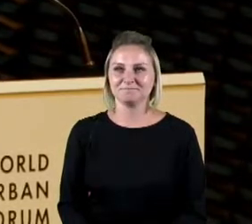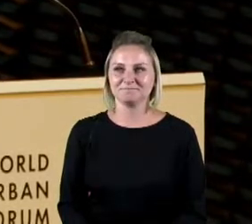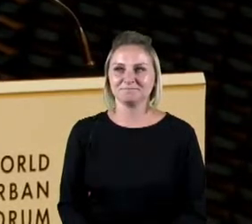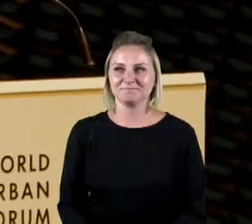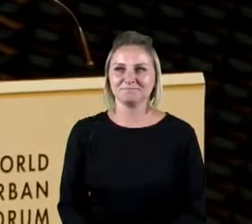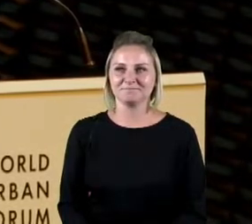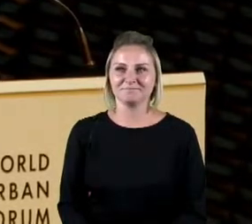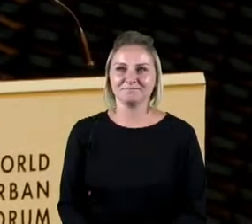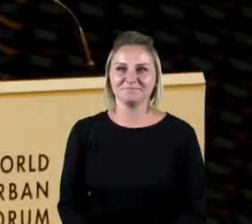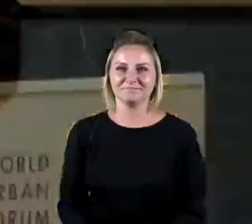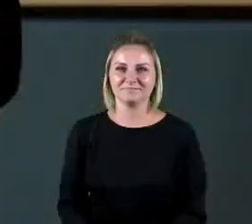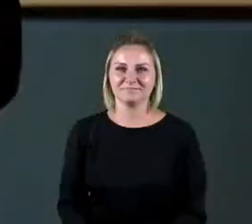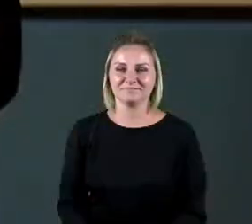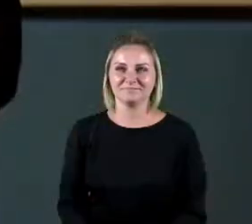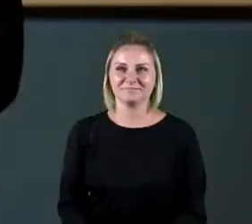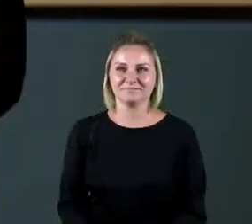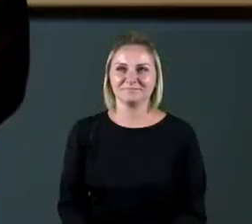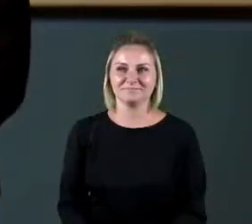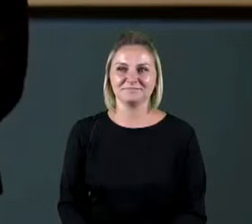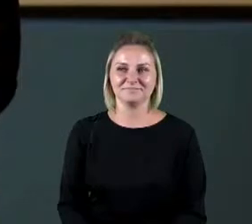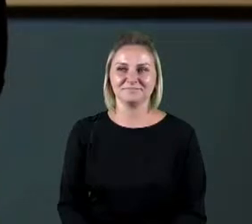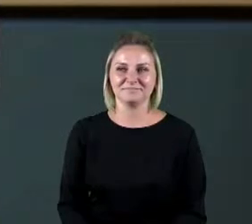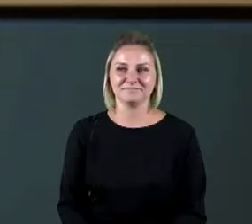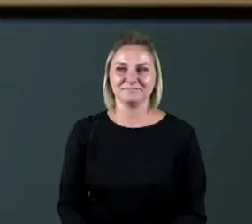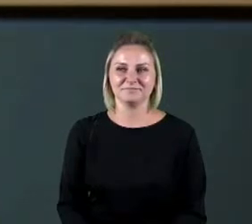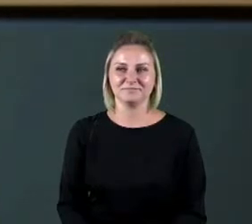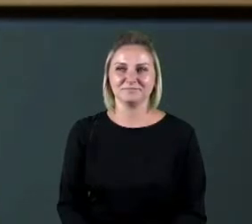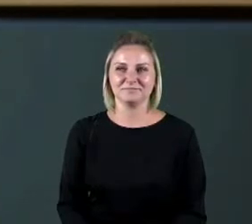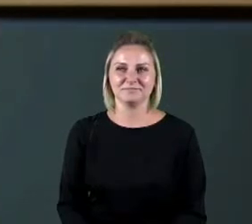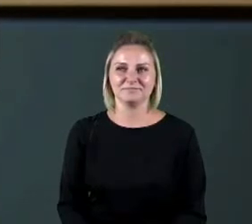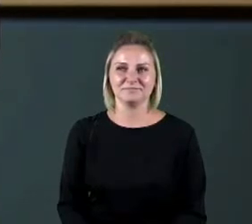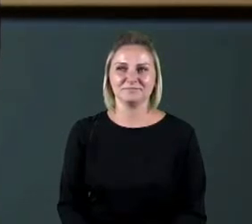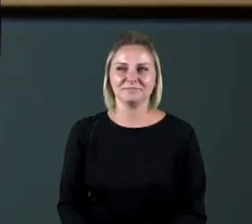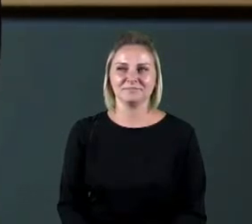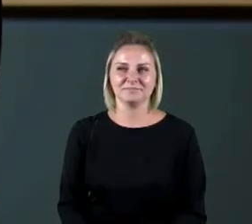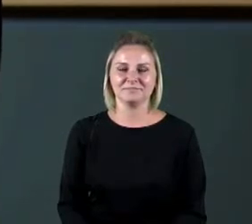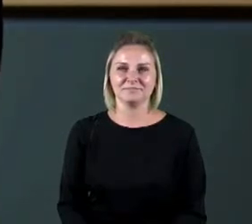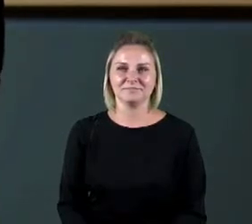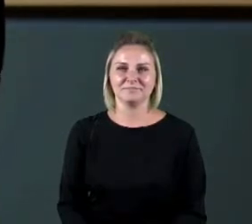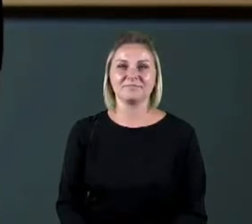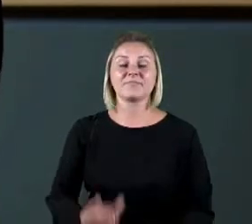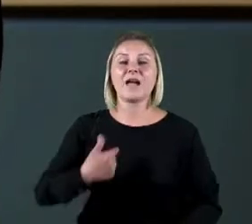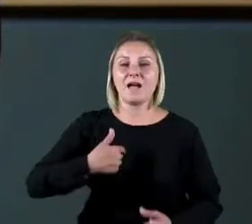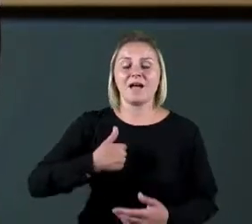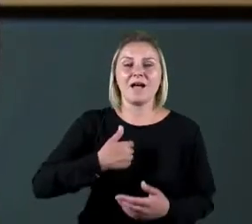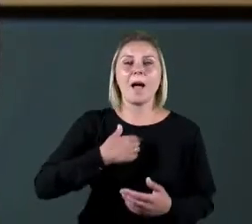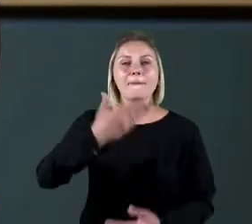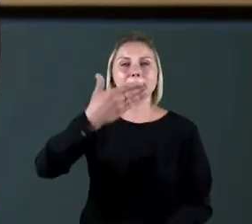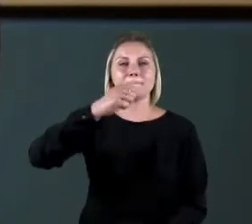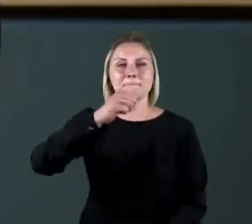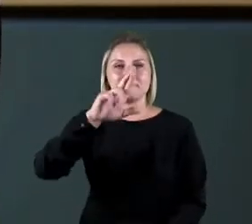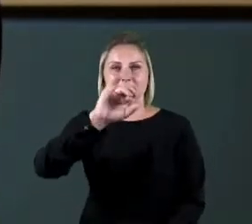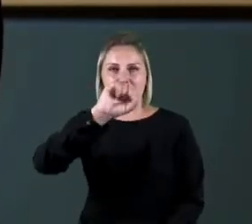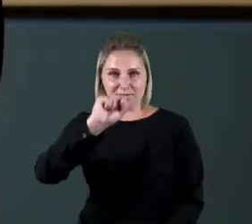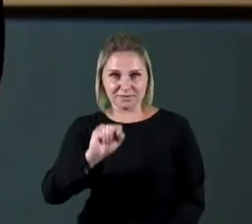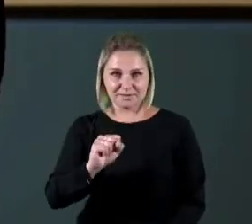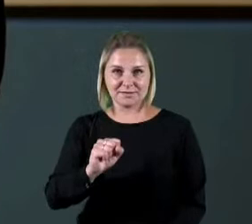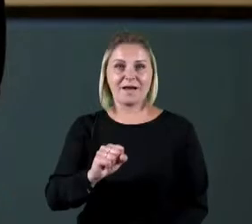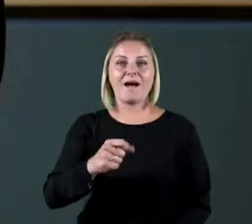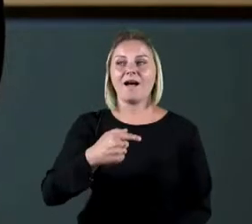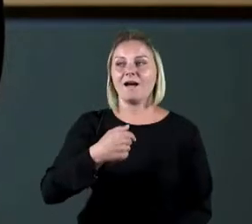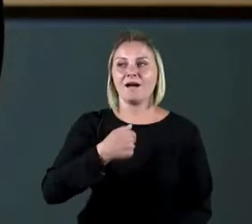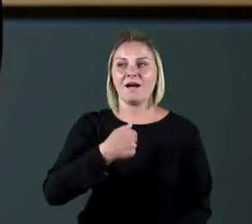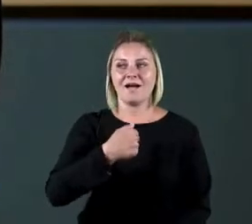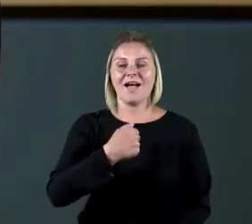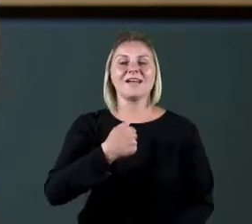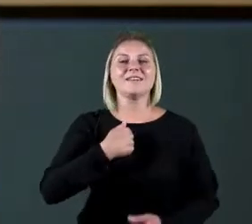Thank you so much. Thank you all, ladies and gentlemen. So I'm Maria Galindo. I'm here from the regional government of